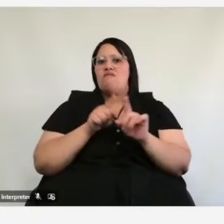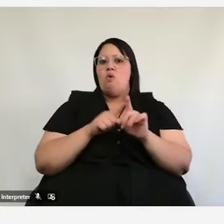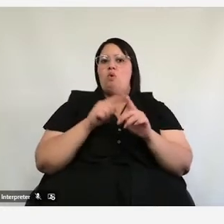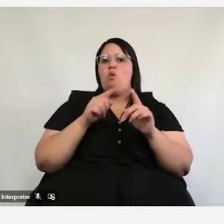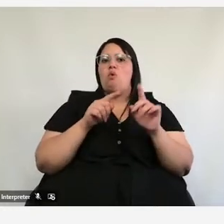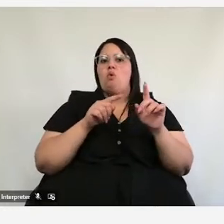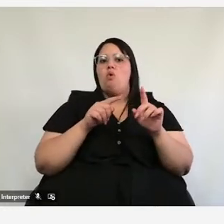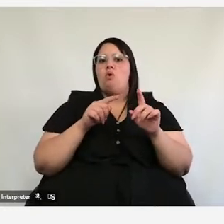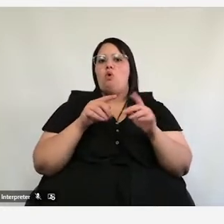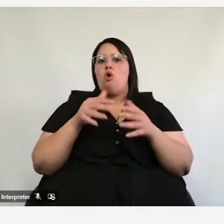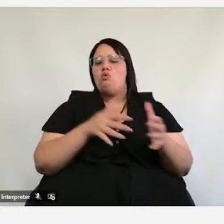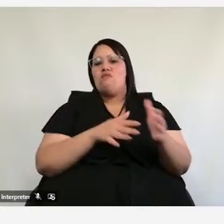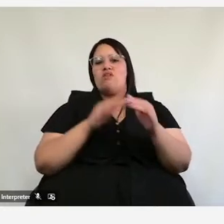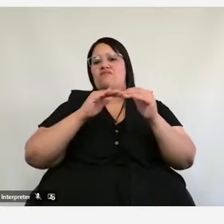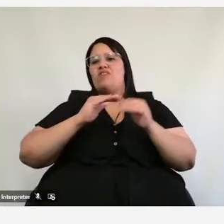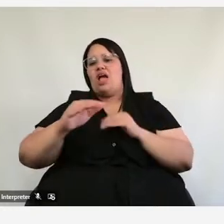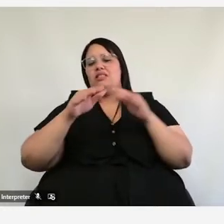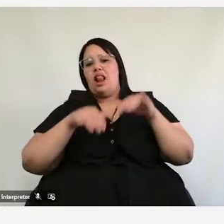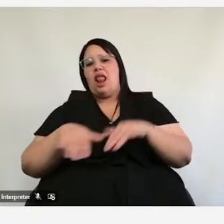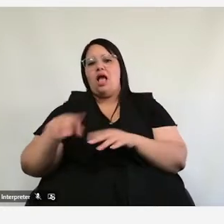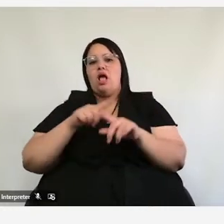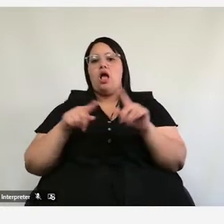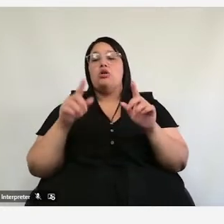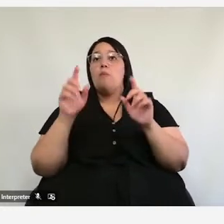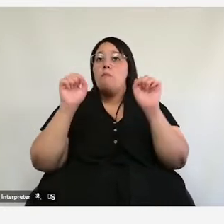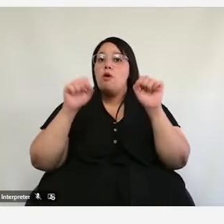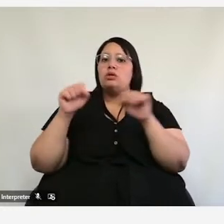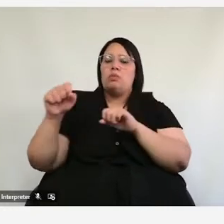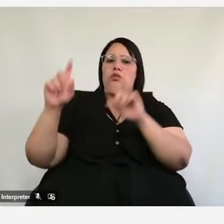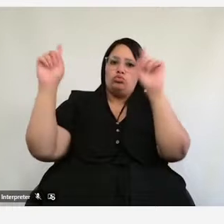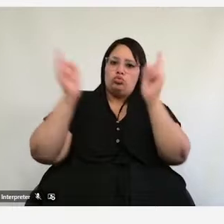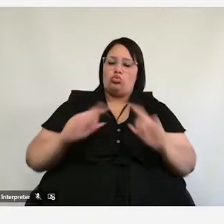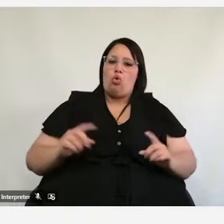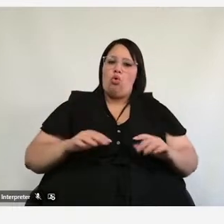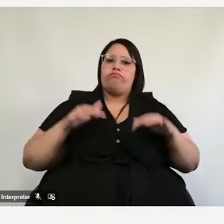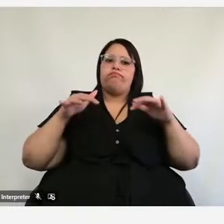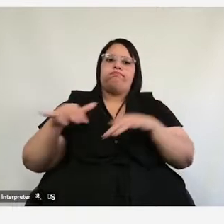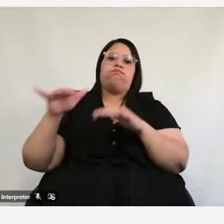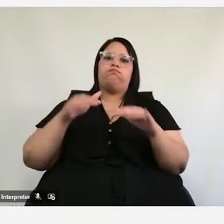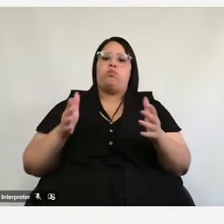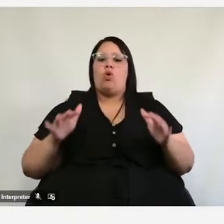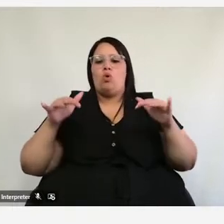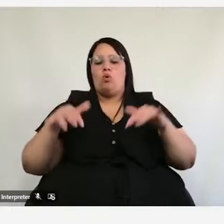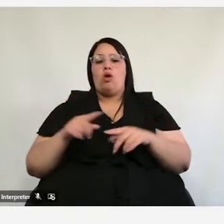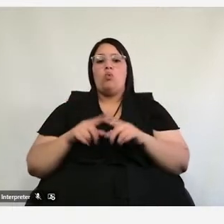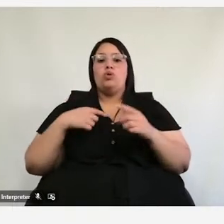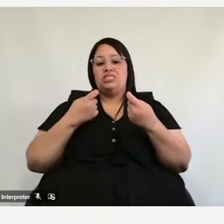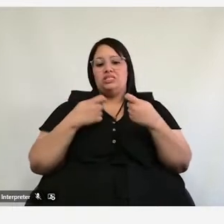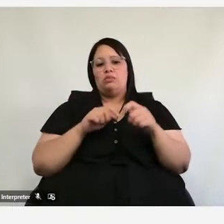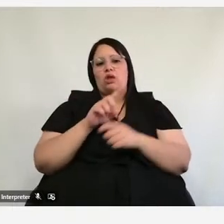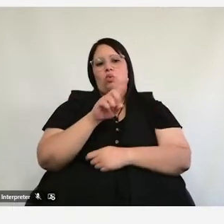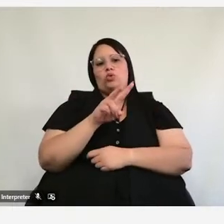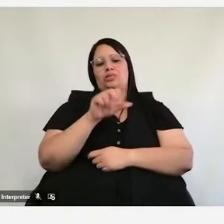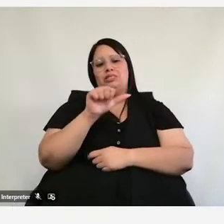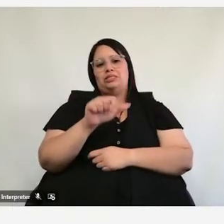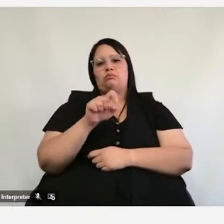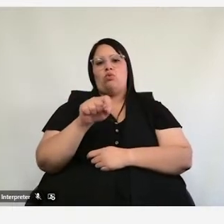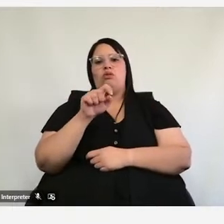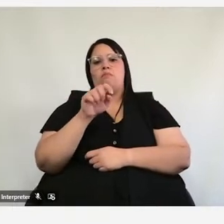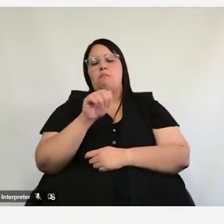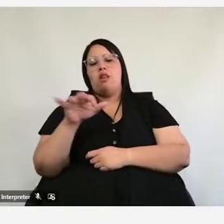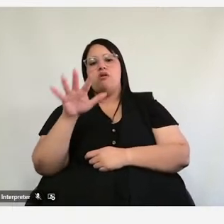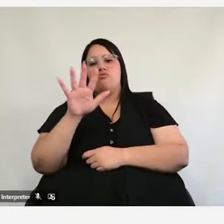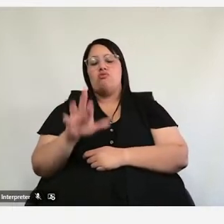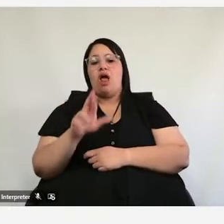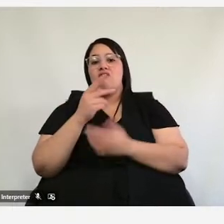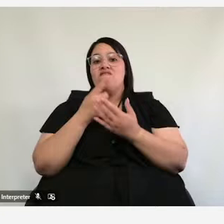and potential storm surges along our coastline. We will spend 120.6 million rand